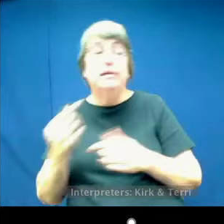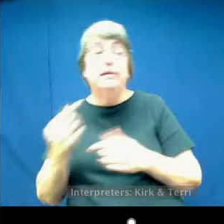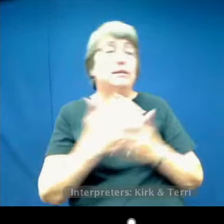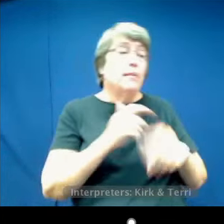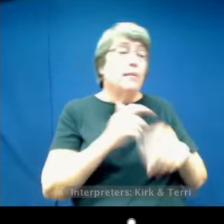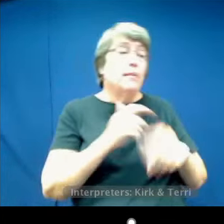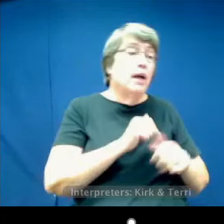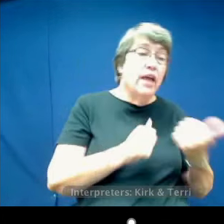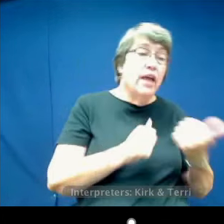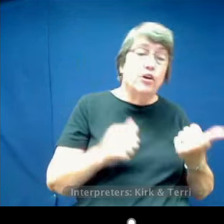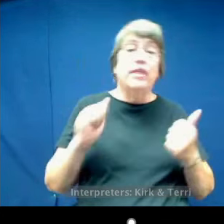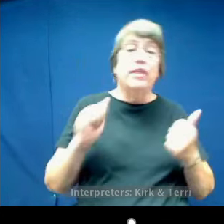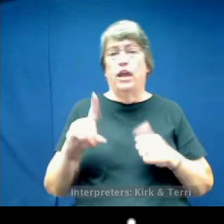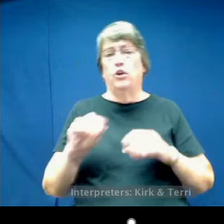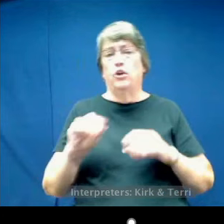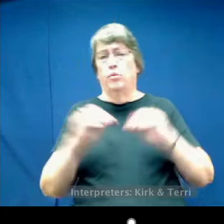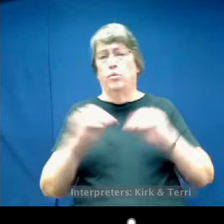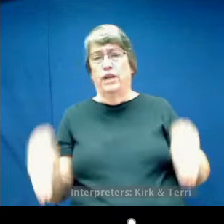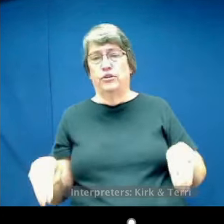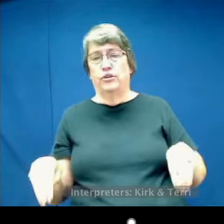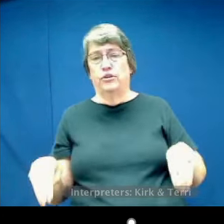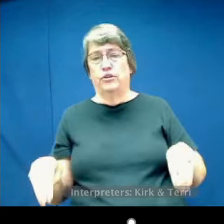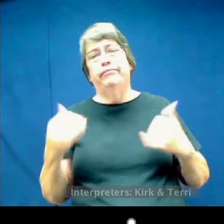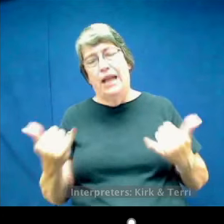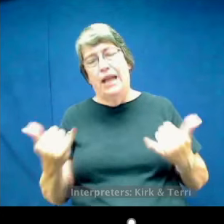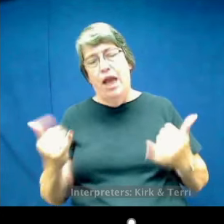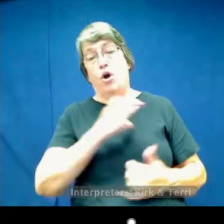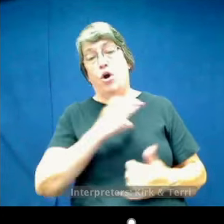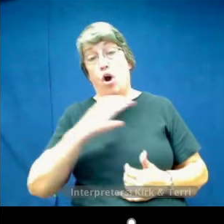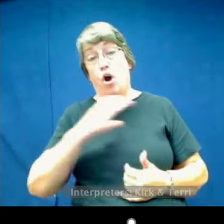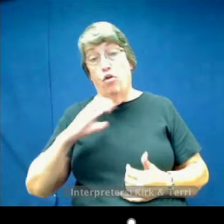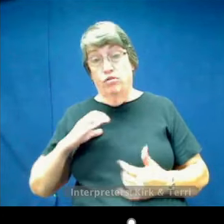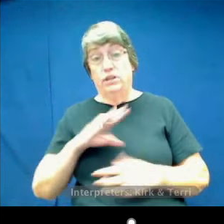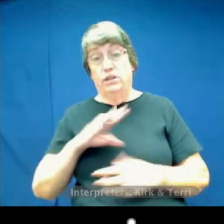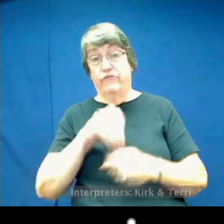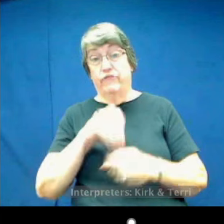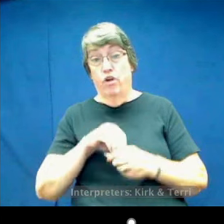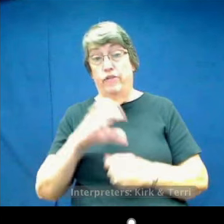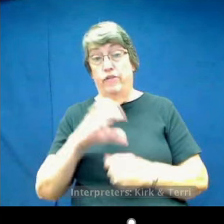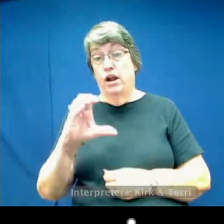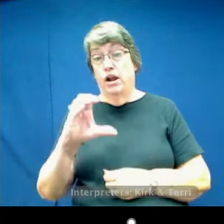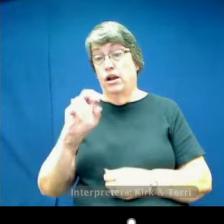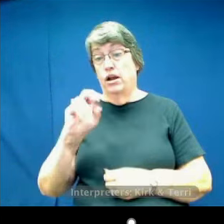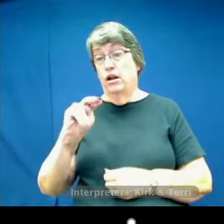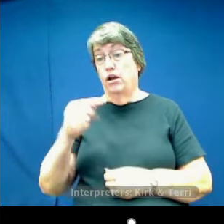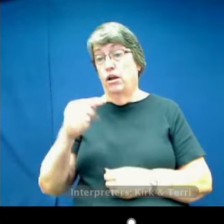Congress has gotten involved and has a number of different